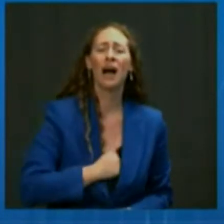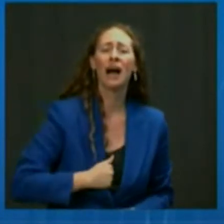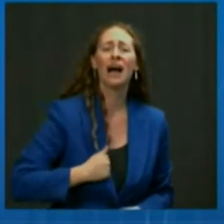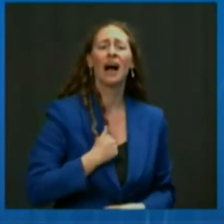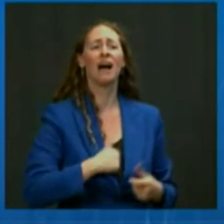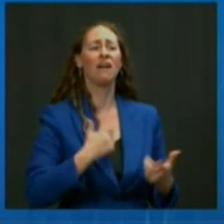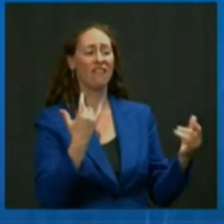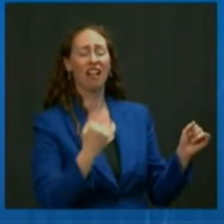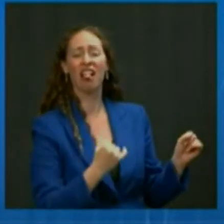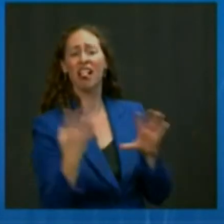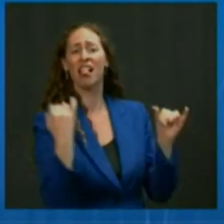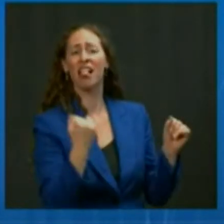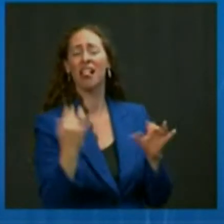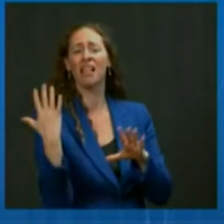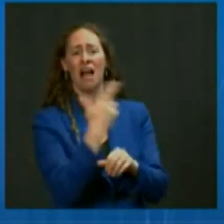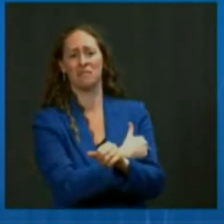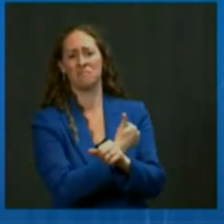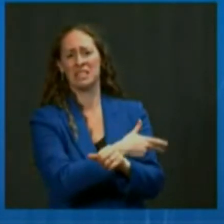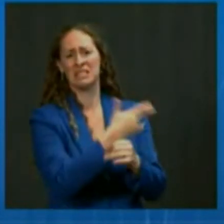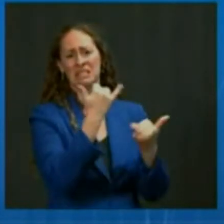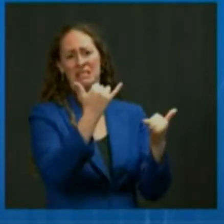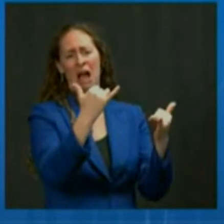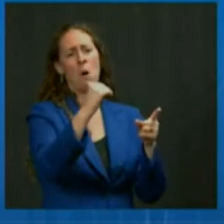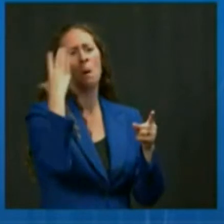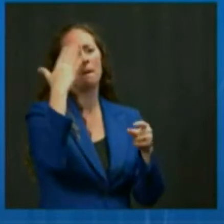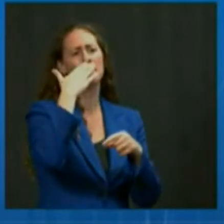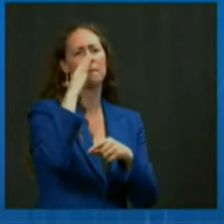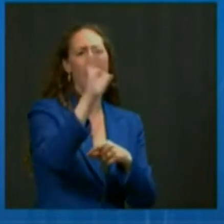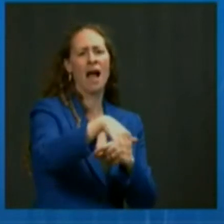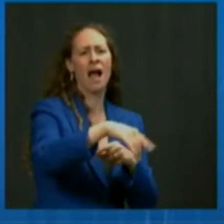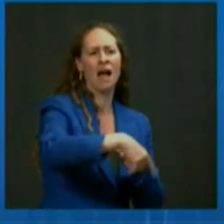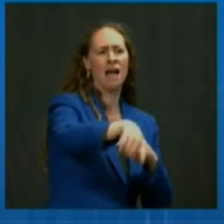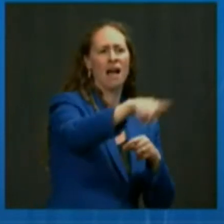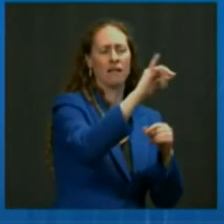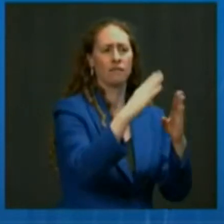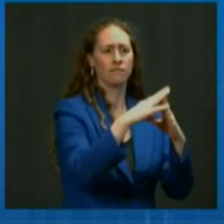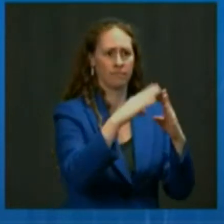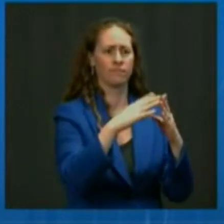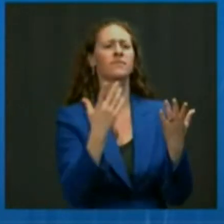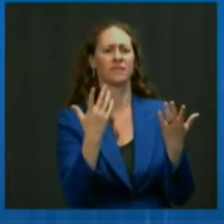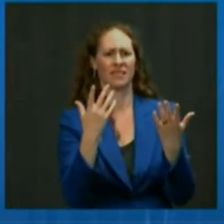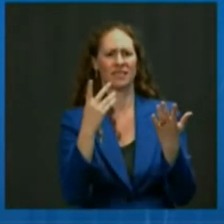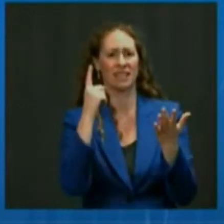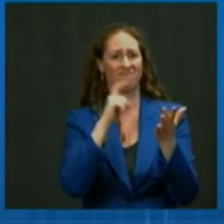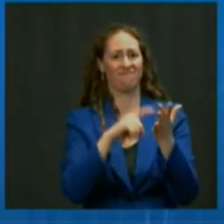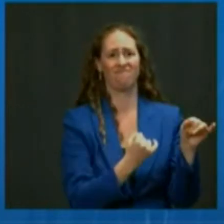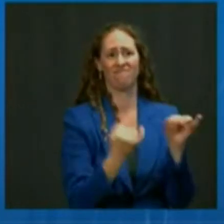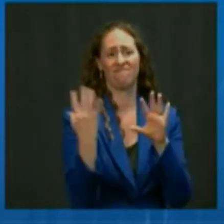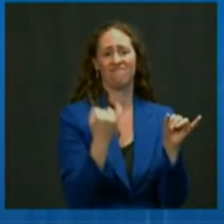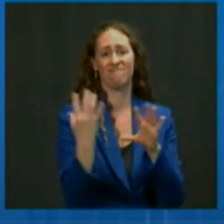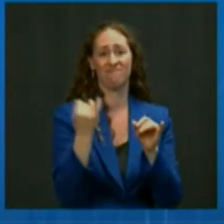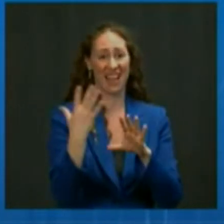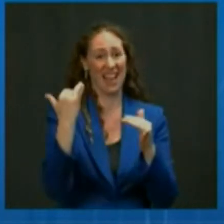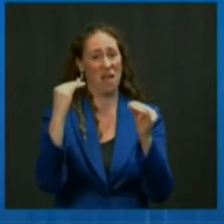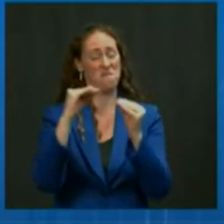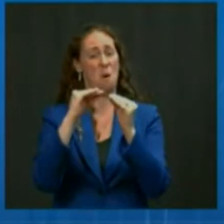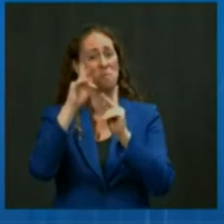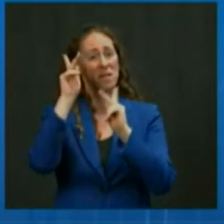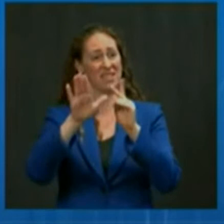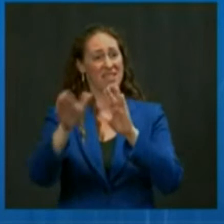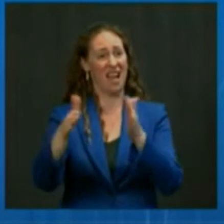the data are showing us that the more people who are in the hospital, and tragically, more people are dying of